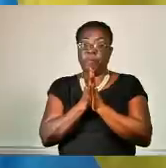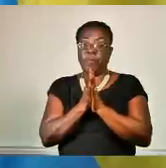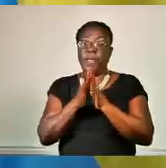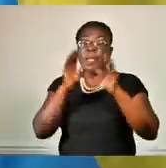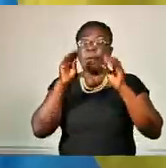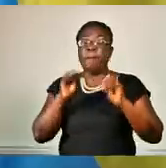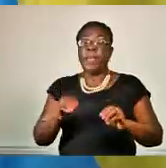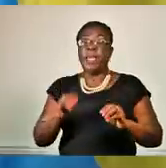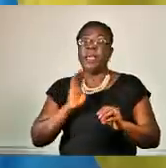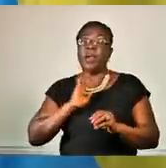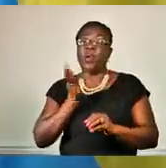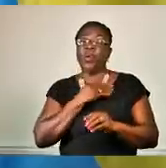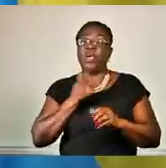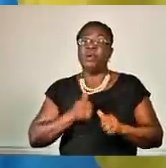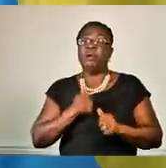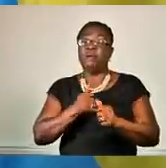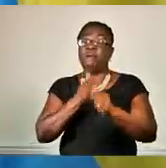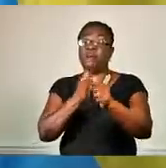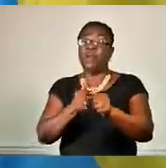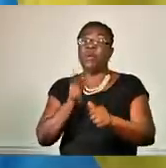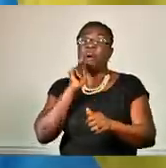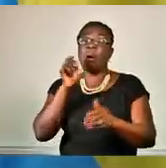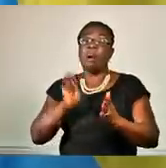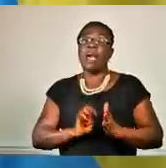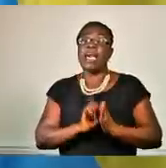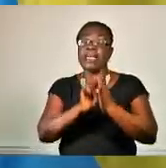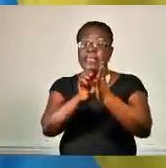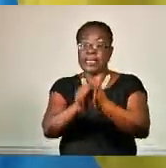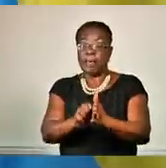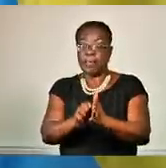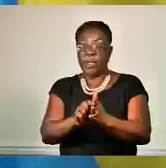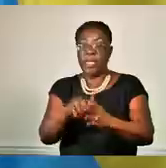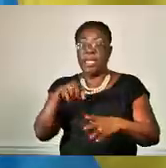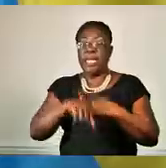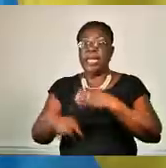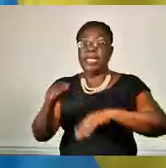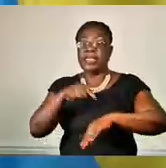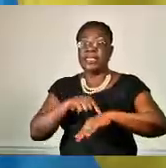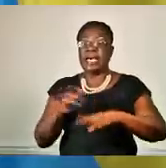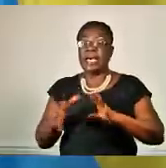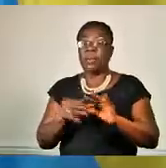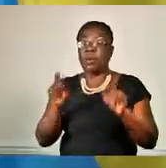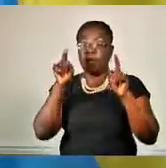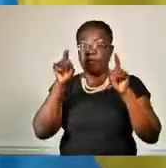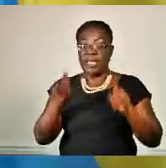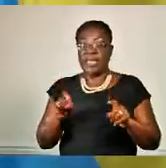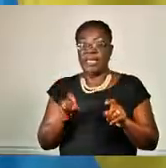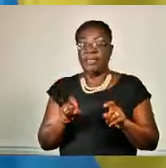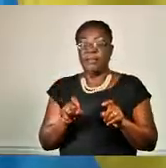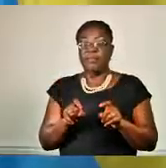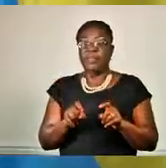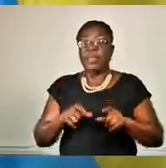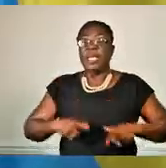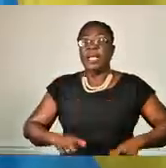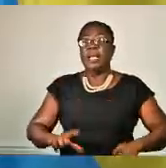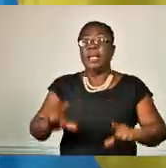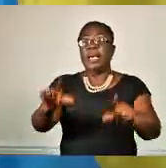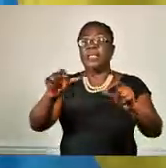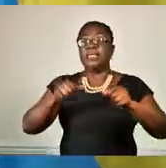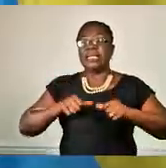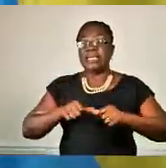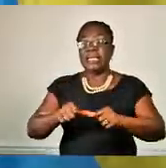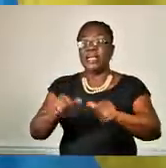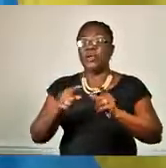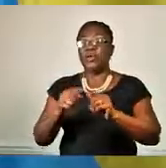may we follow our example in this time of need let us continue to